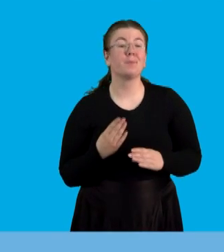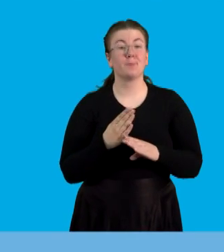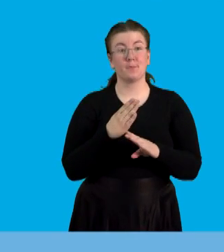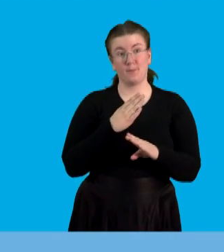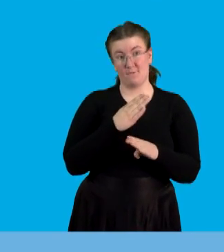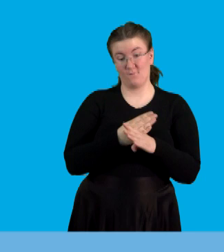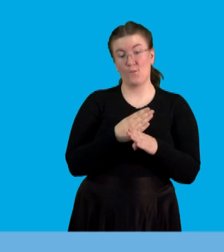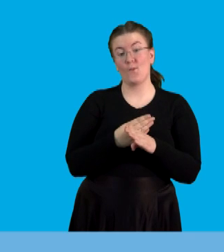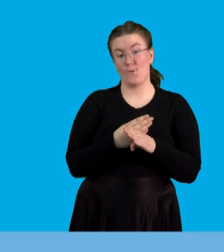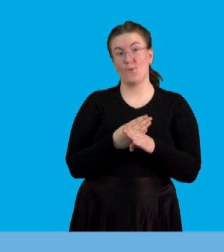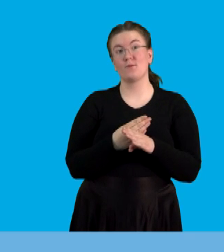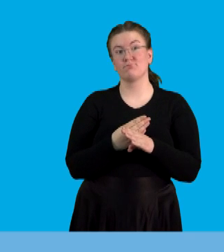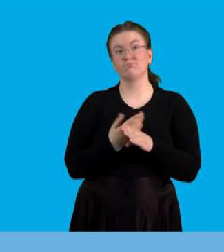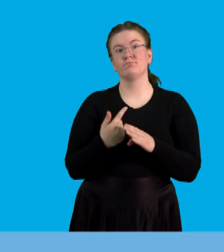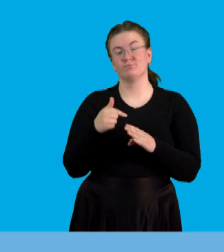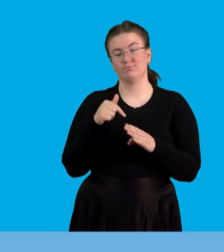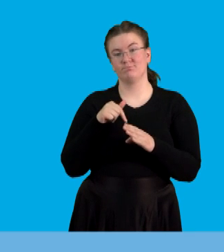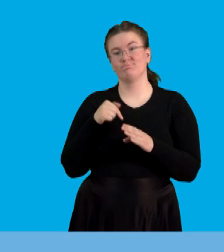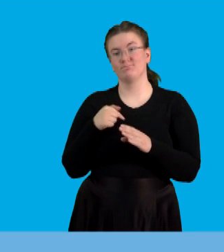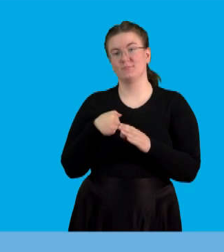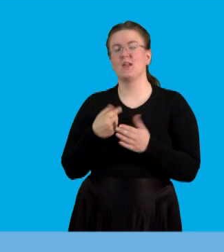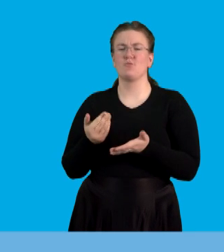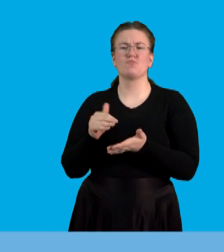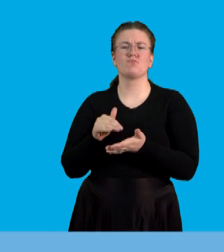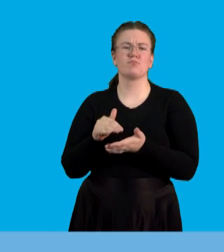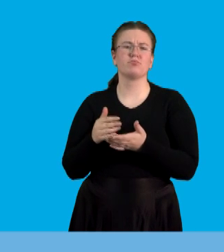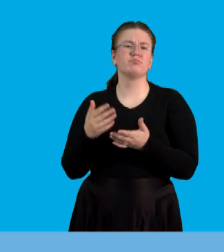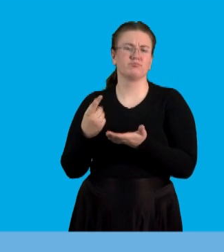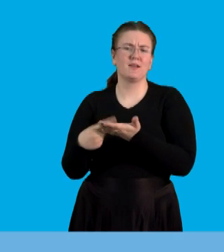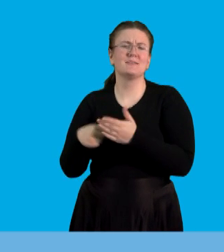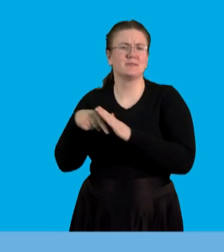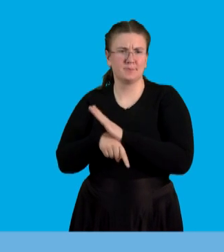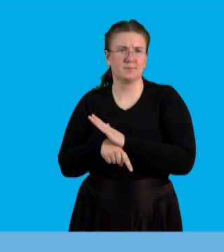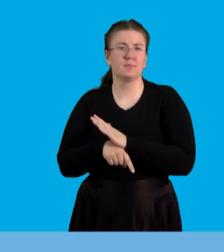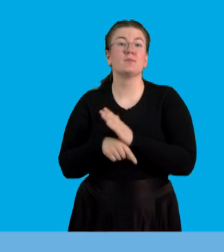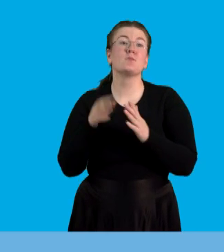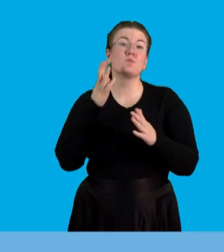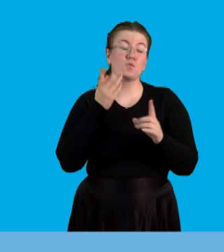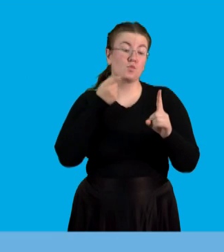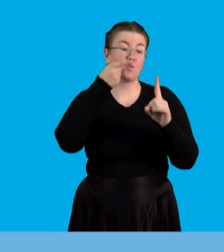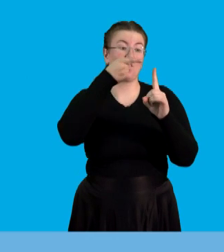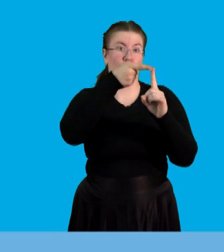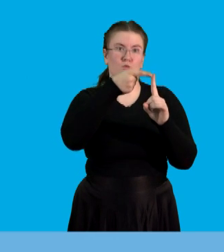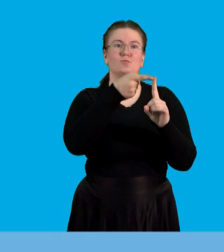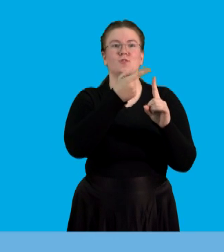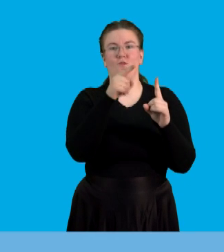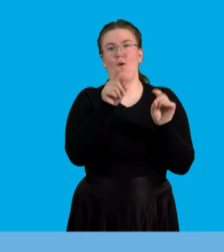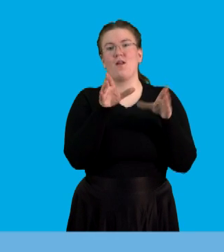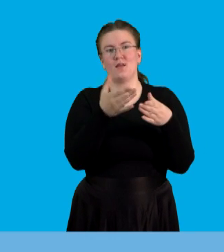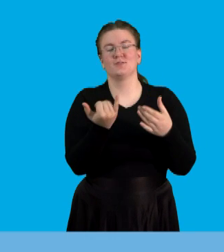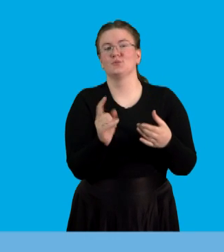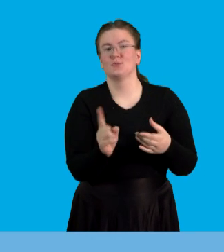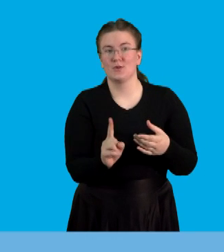before we get to that point, by the end of this lesson, these are the things that I want you to have learned or to have known by